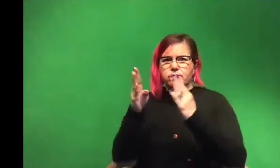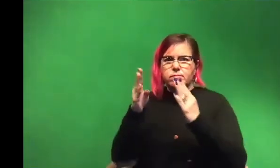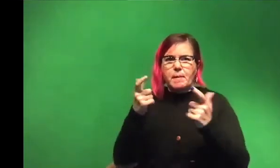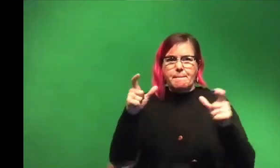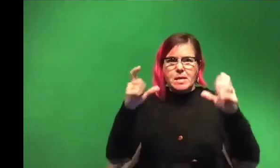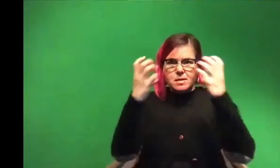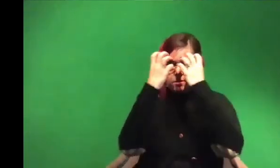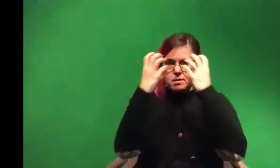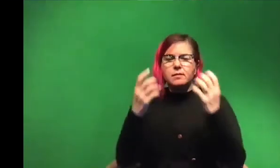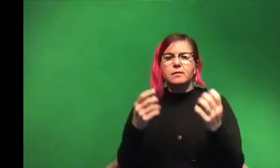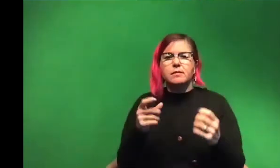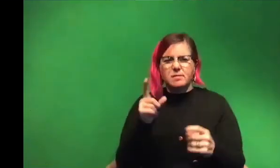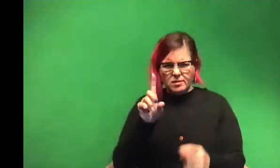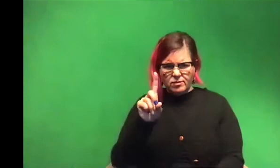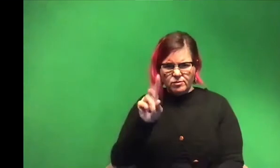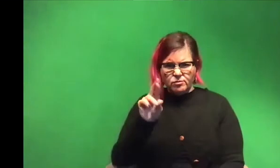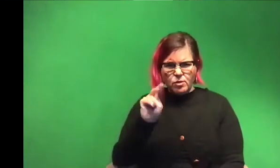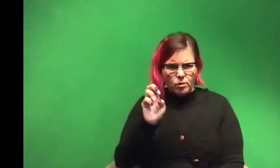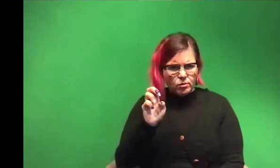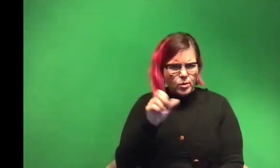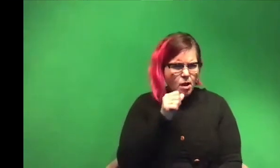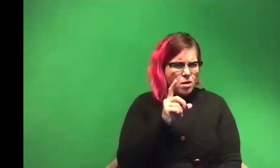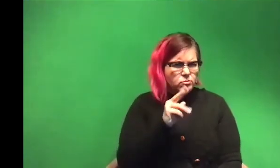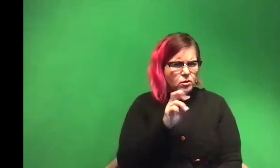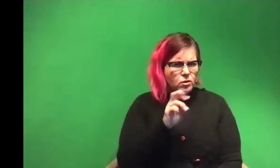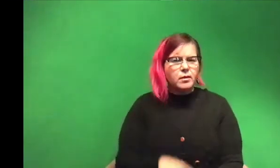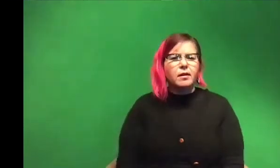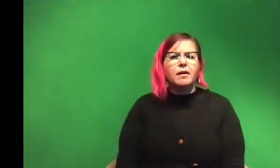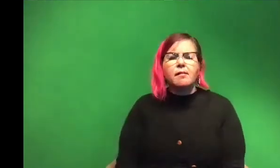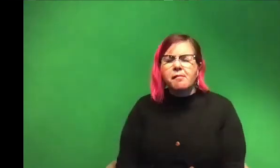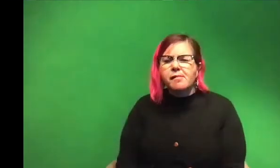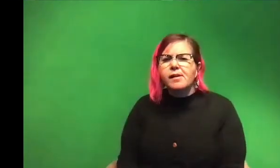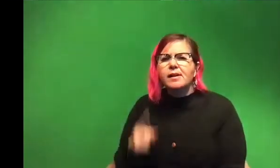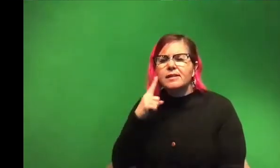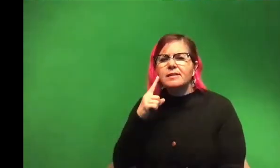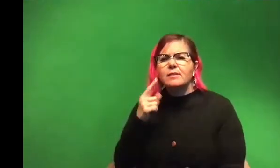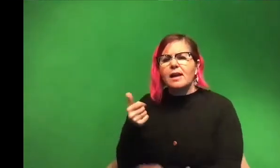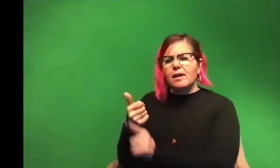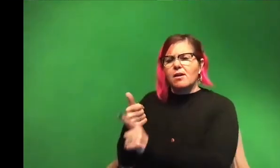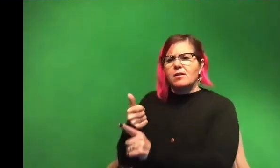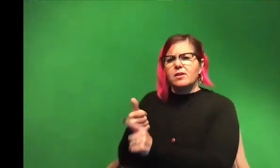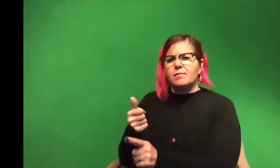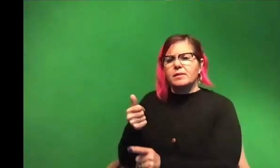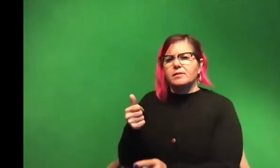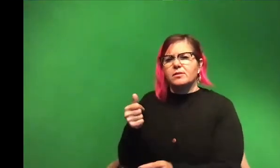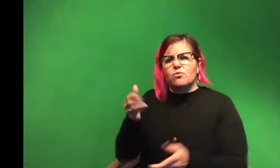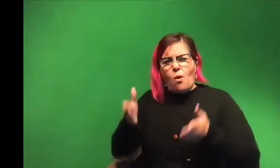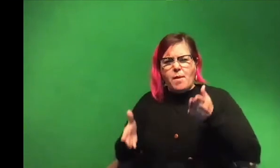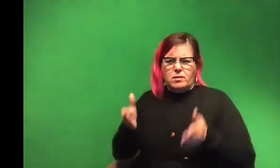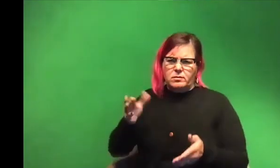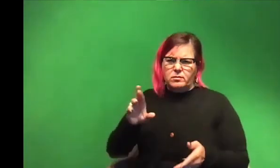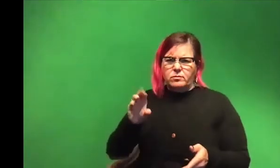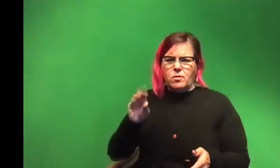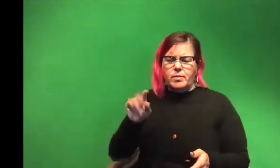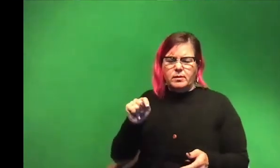eyes. Is that a drone or is that not a drone? That sounds like a autonomous, like a robot, like maybe like a